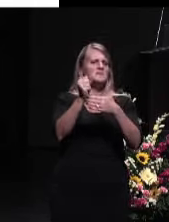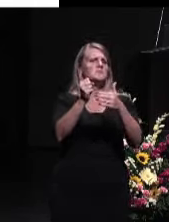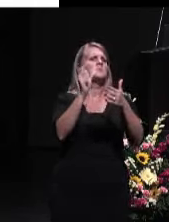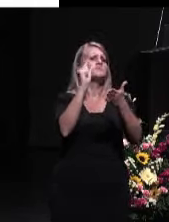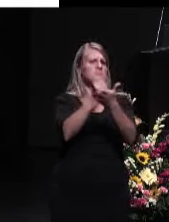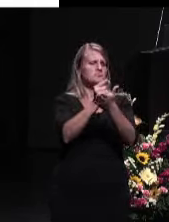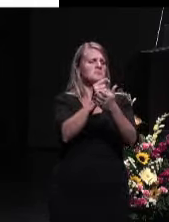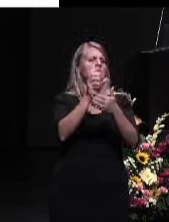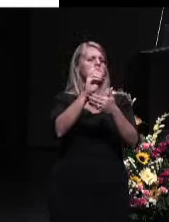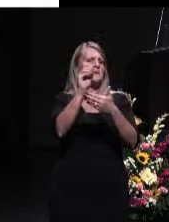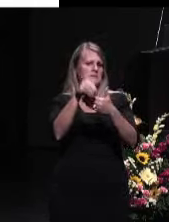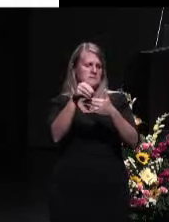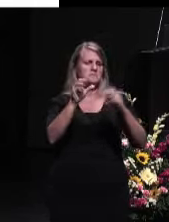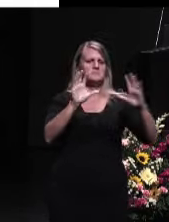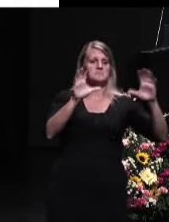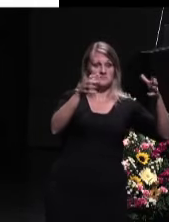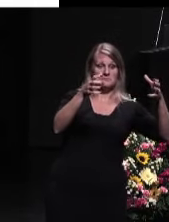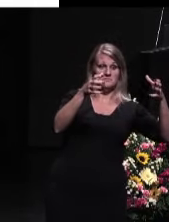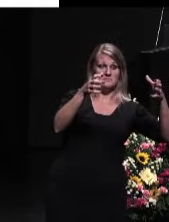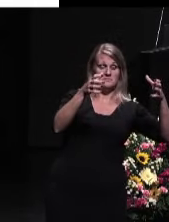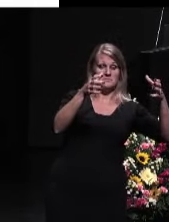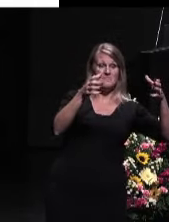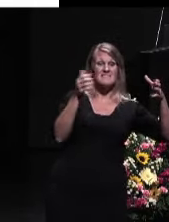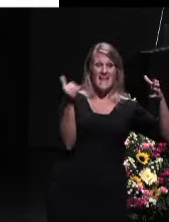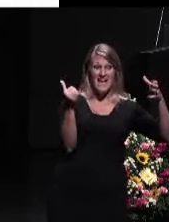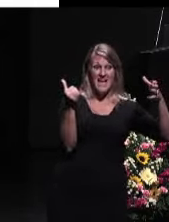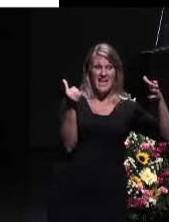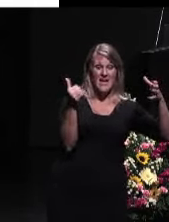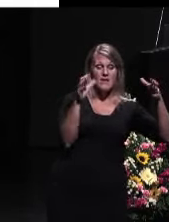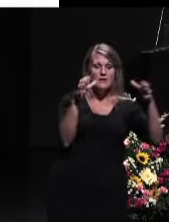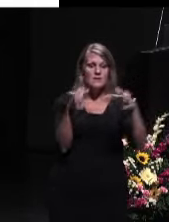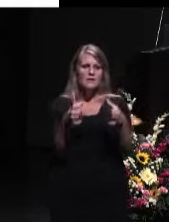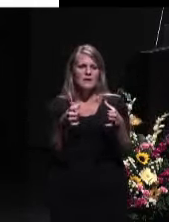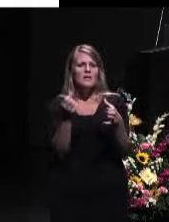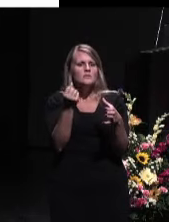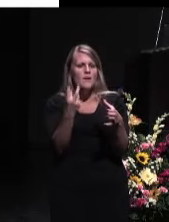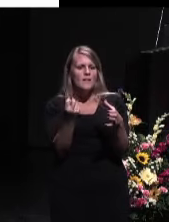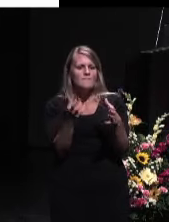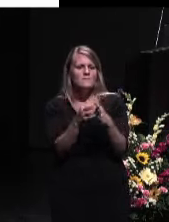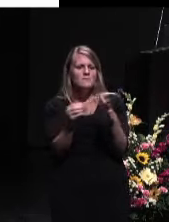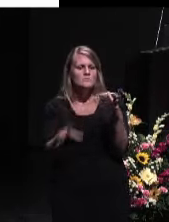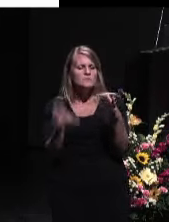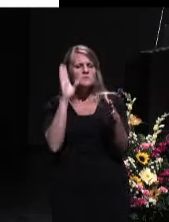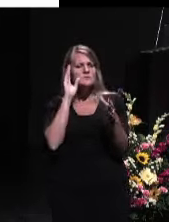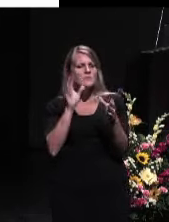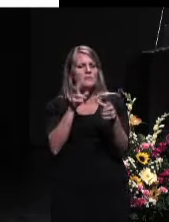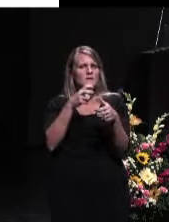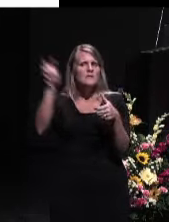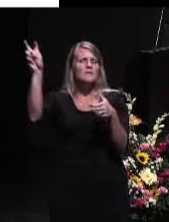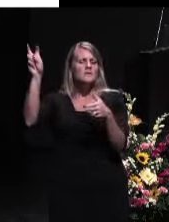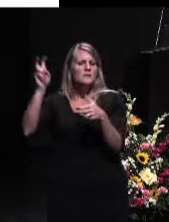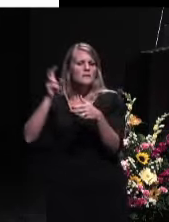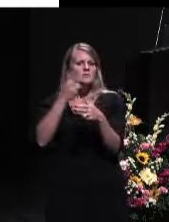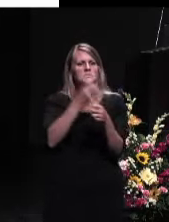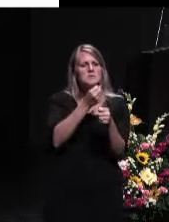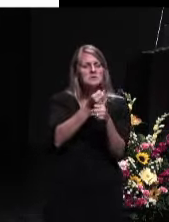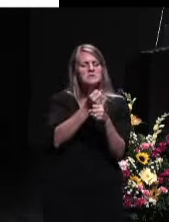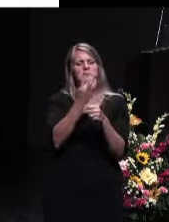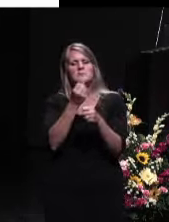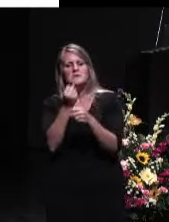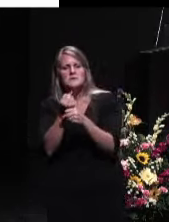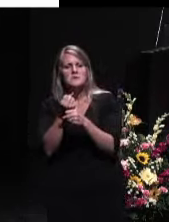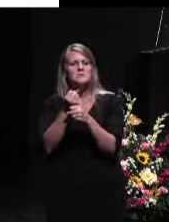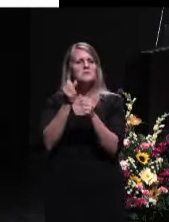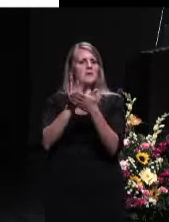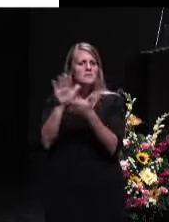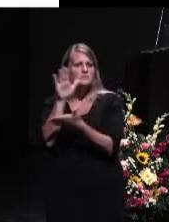region. Of those, there's a melt. Only 12 of those students will continue in a two- or four-year education program. Of those